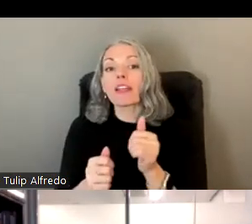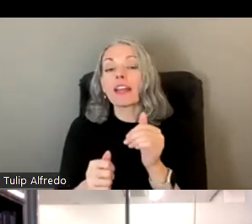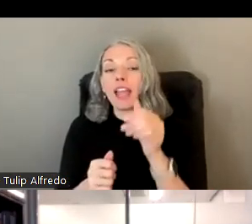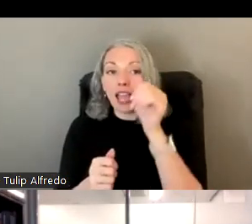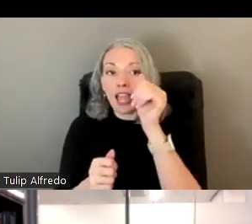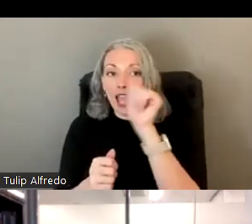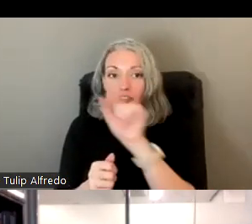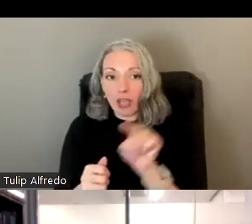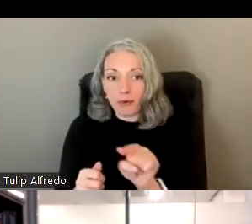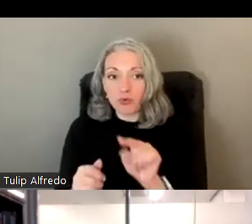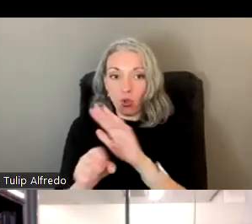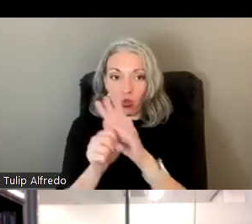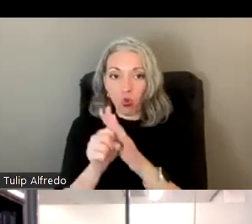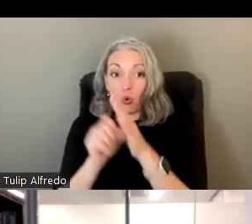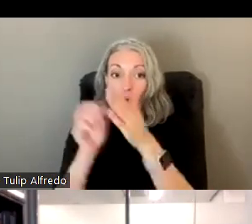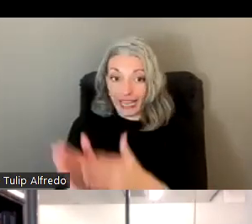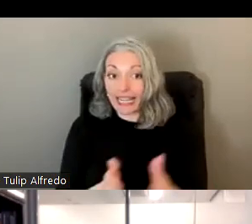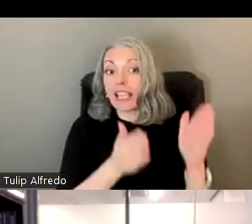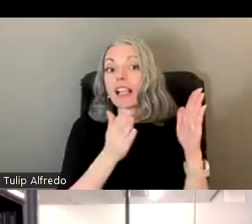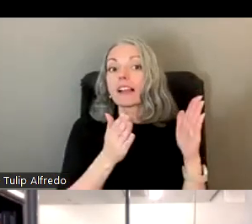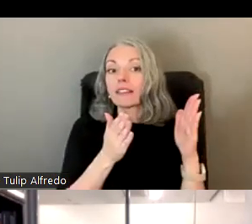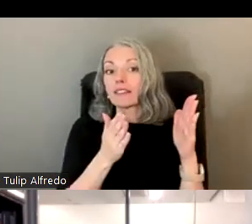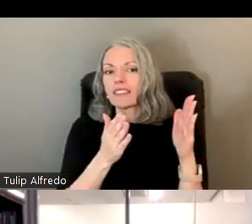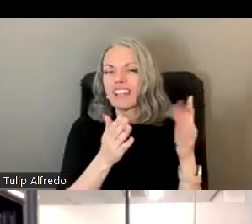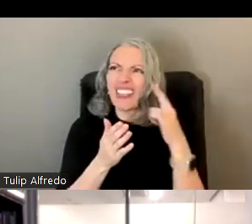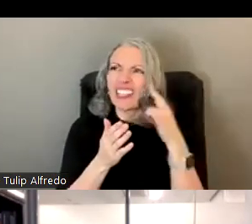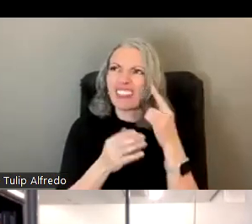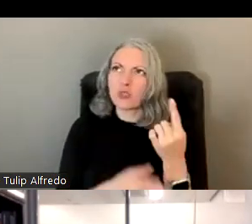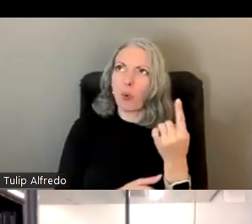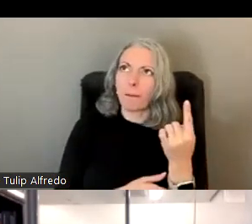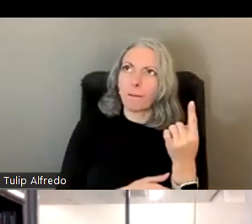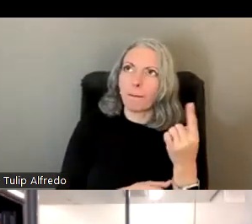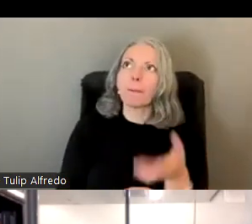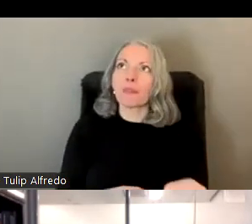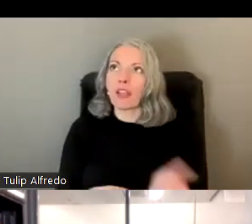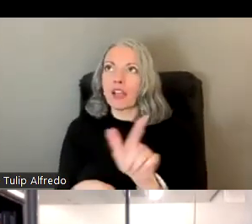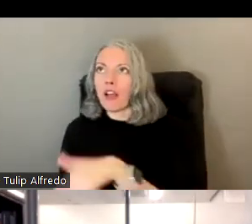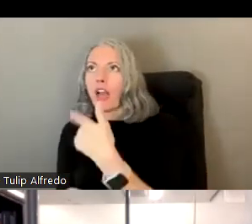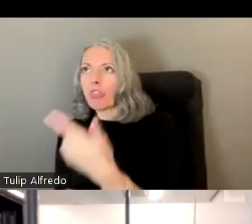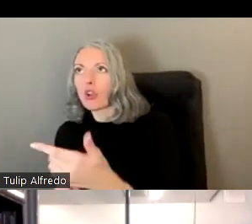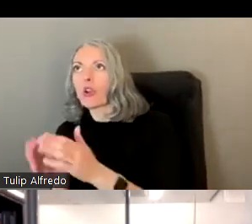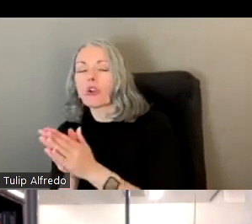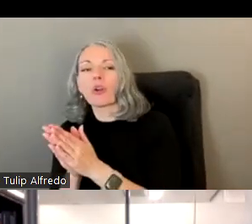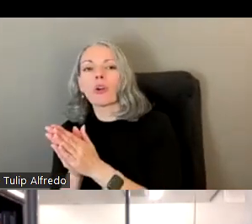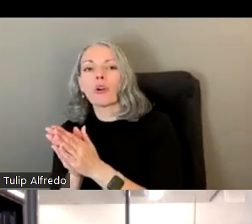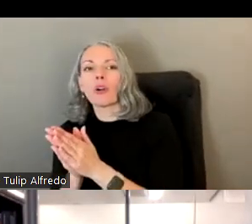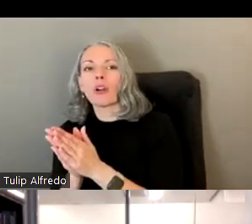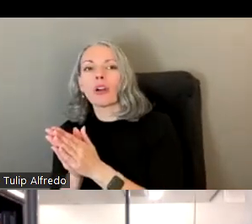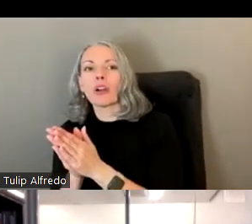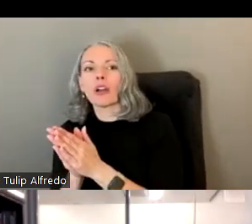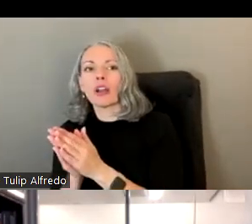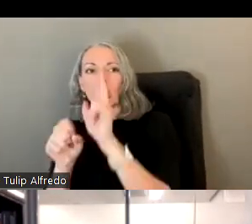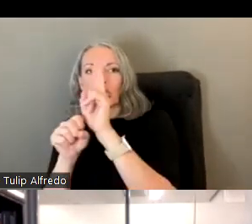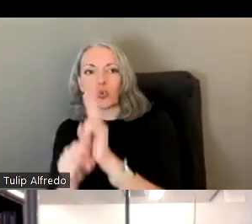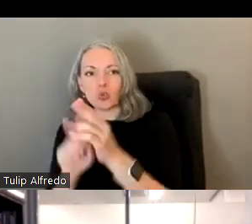planning. And I think that's, anyway, I think that's one. The other one is use of